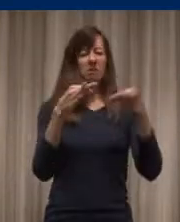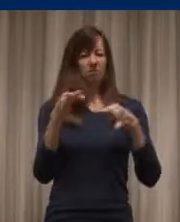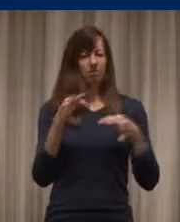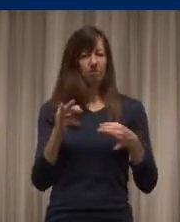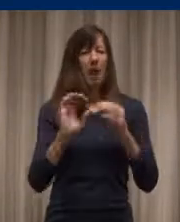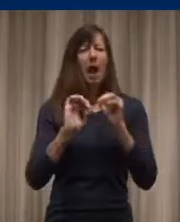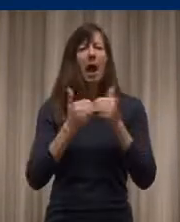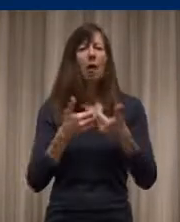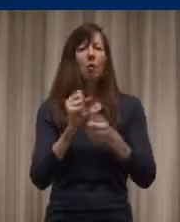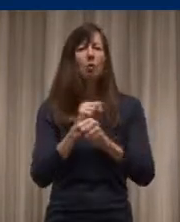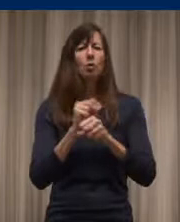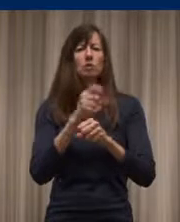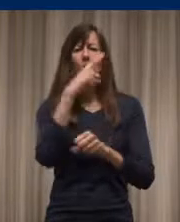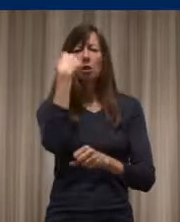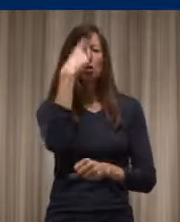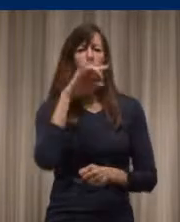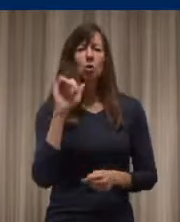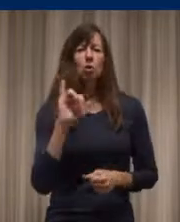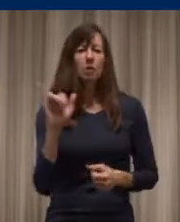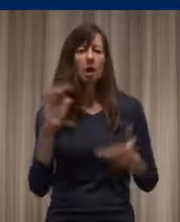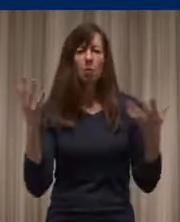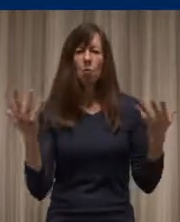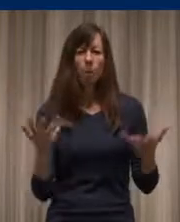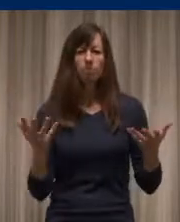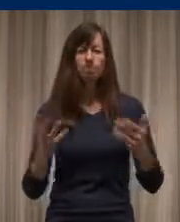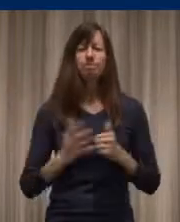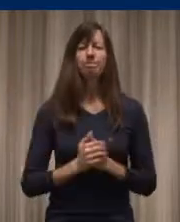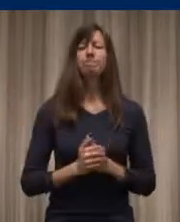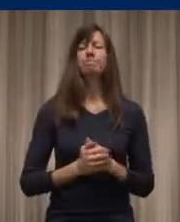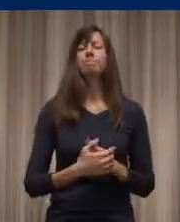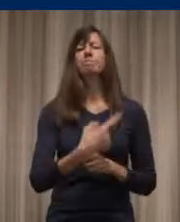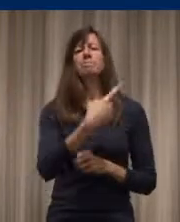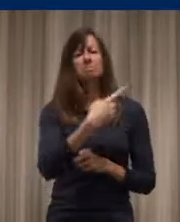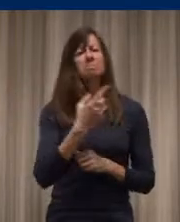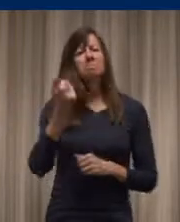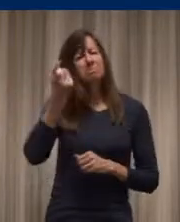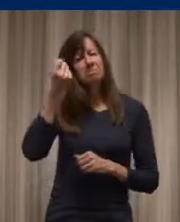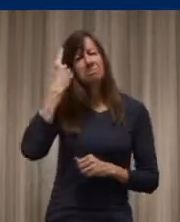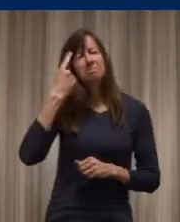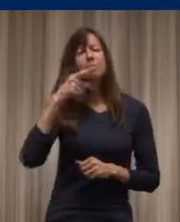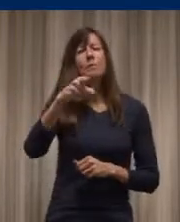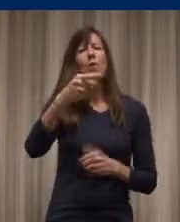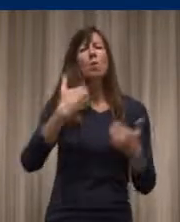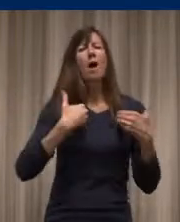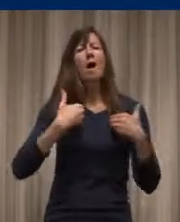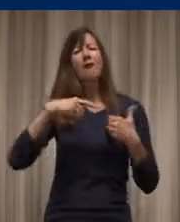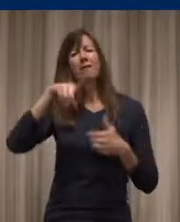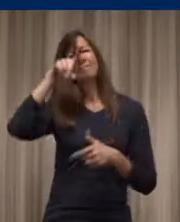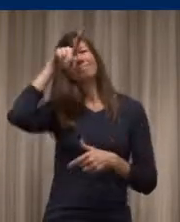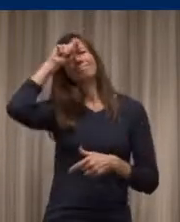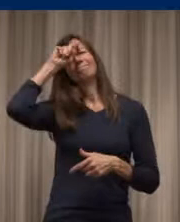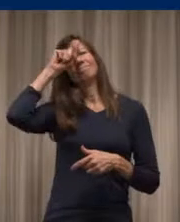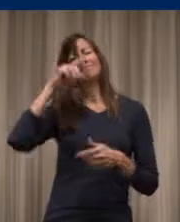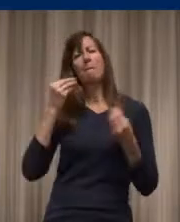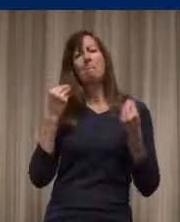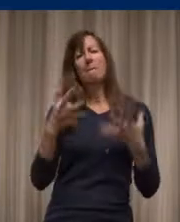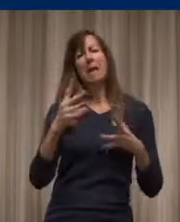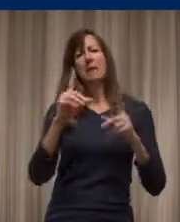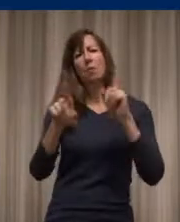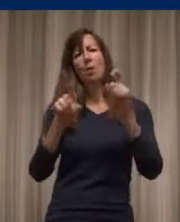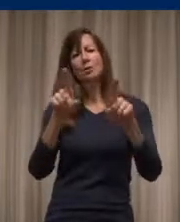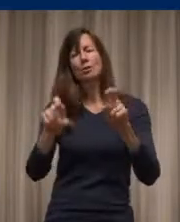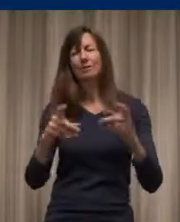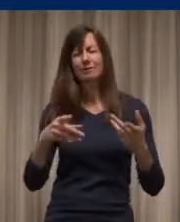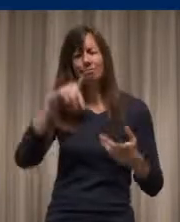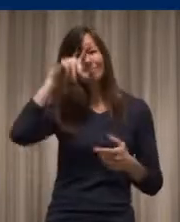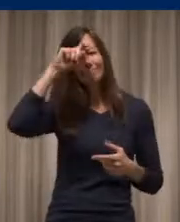think, understandably, there are lots of questions because it has been a little bit unclear to this point,